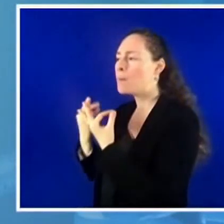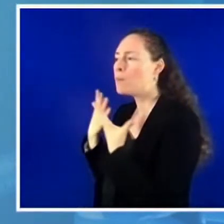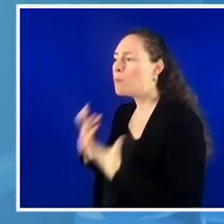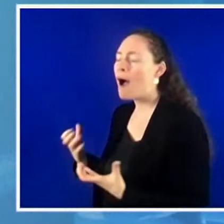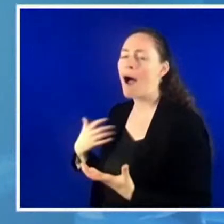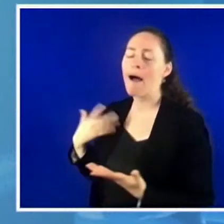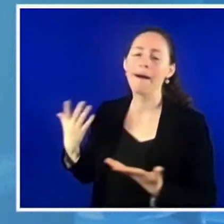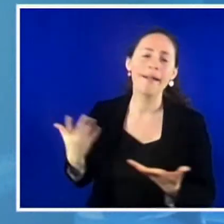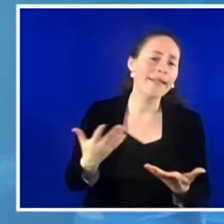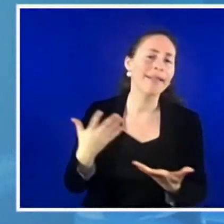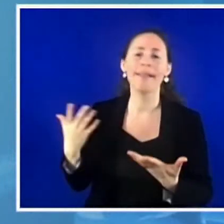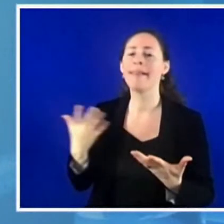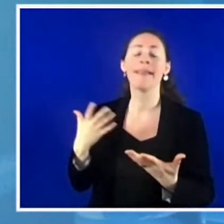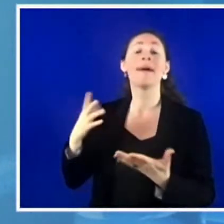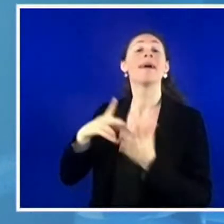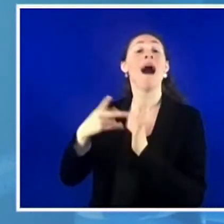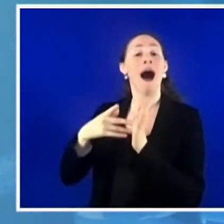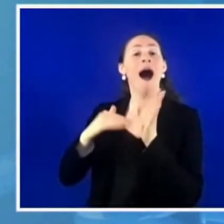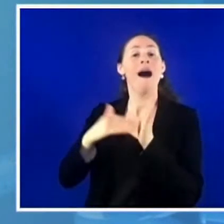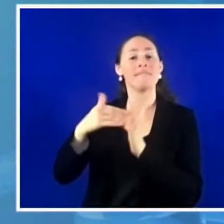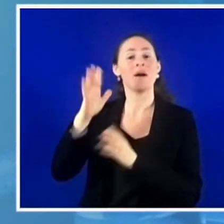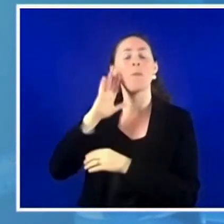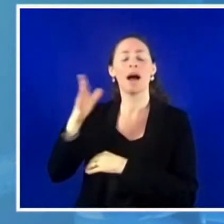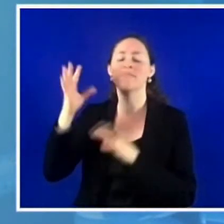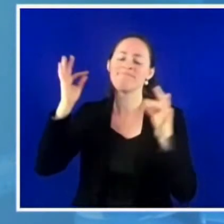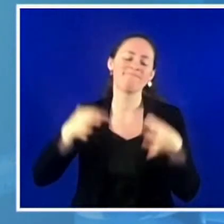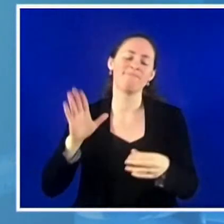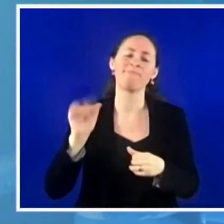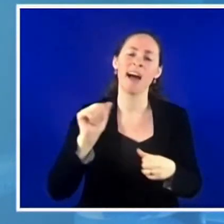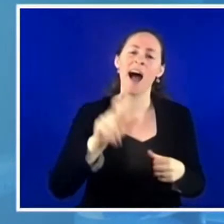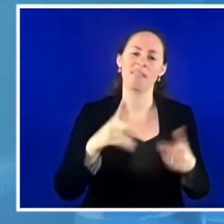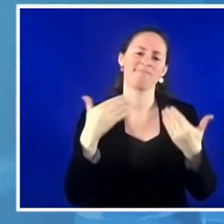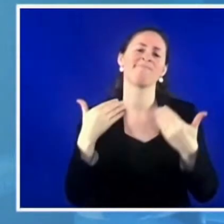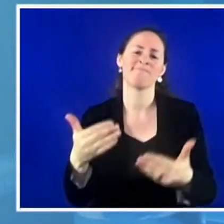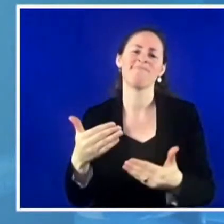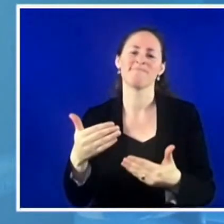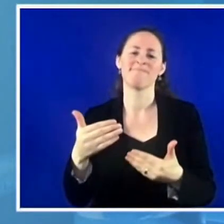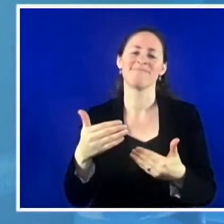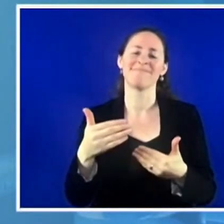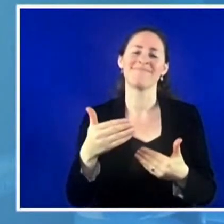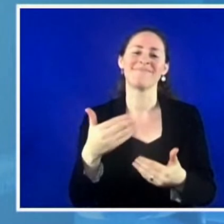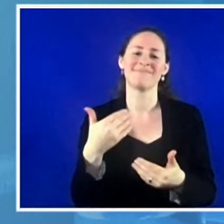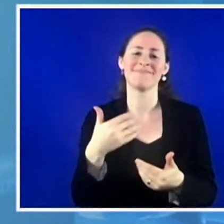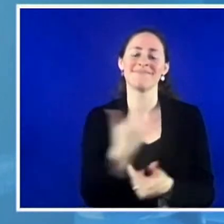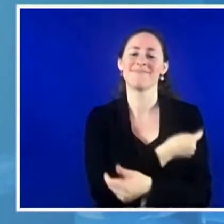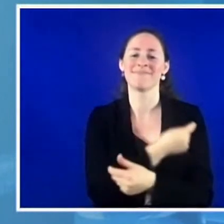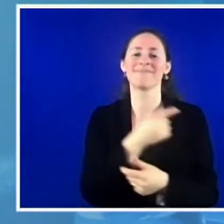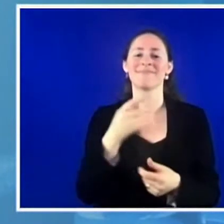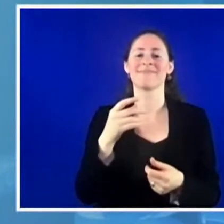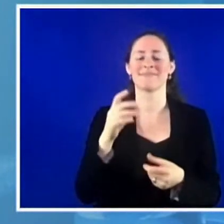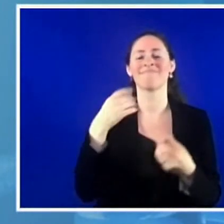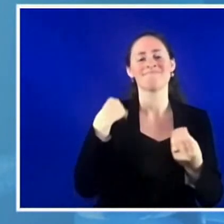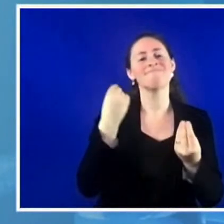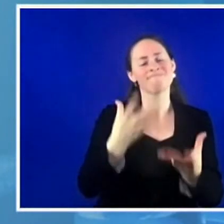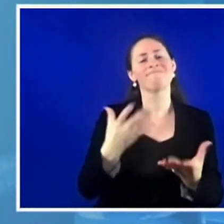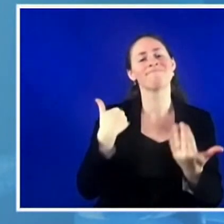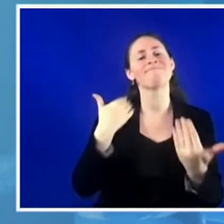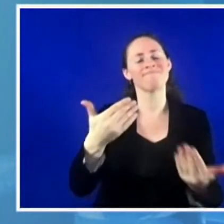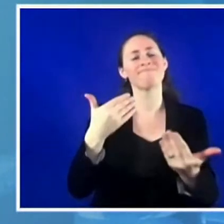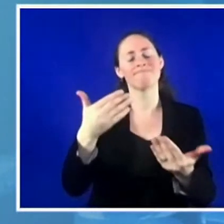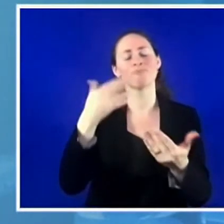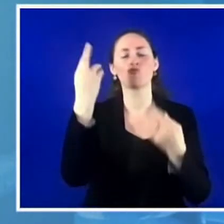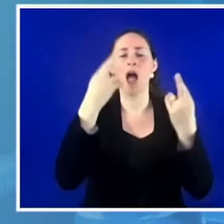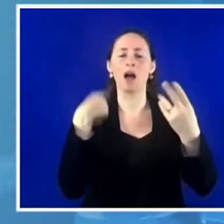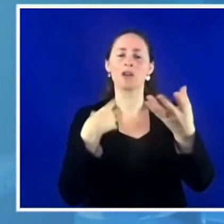lab follow-up saying, I went. I got the Pfizer. I went the day after. I trust you. It was really exciting. That's